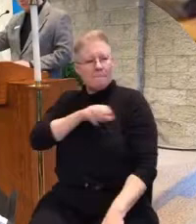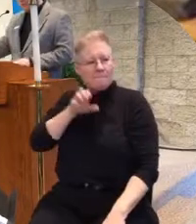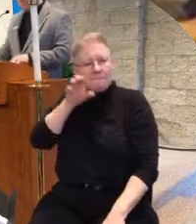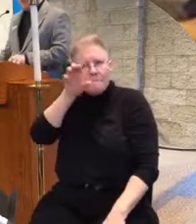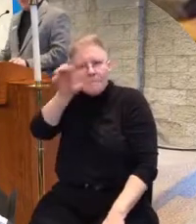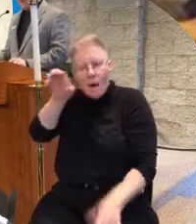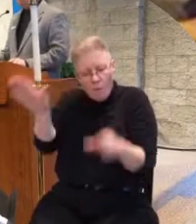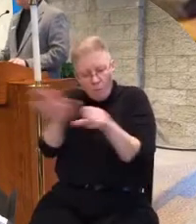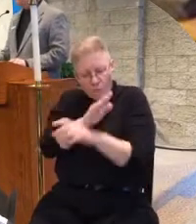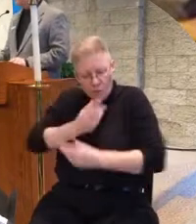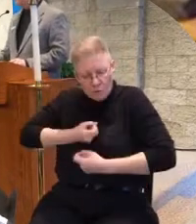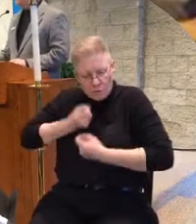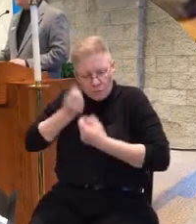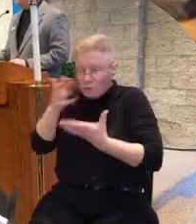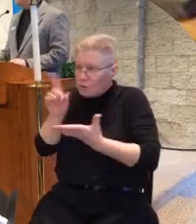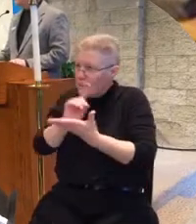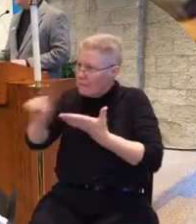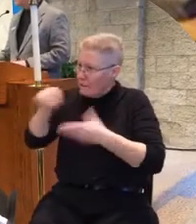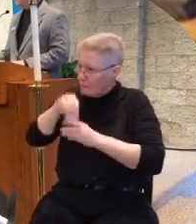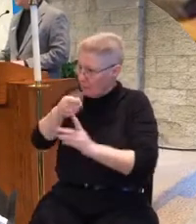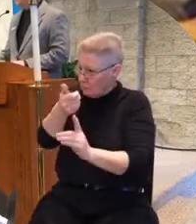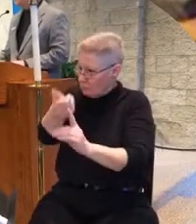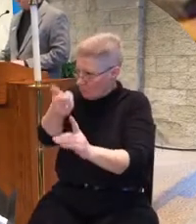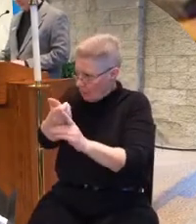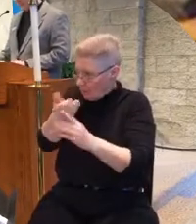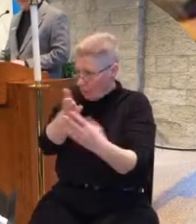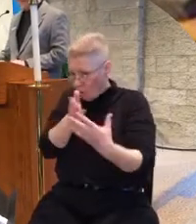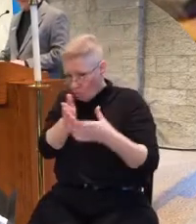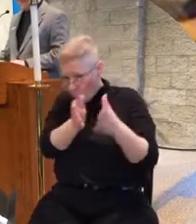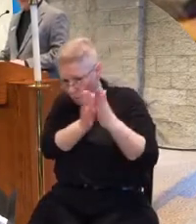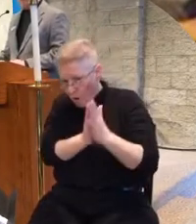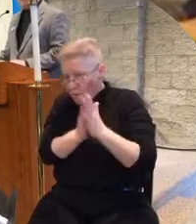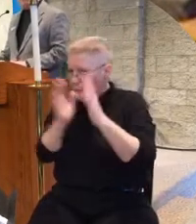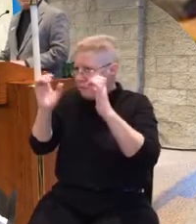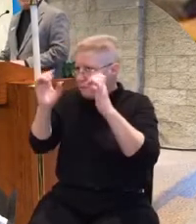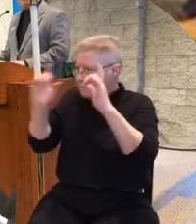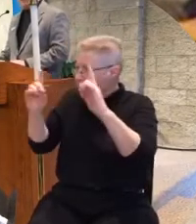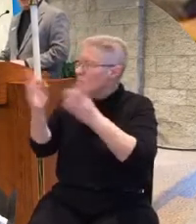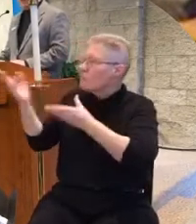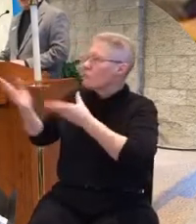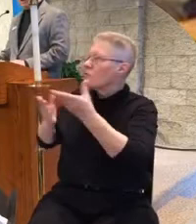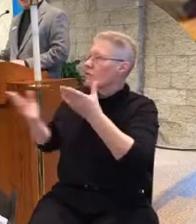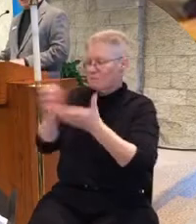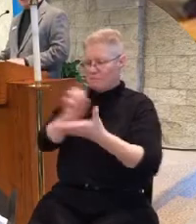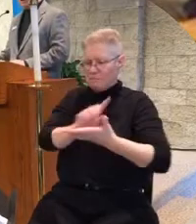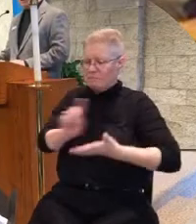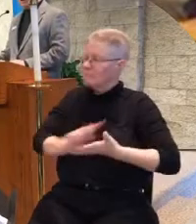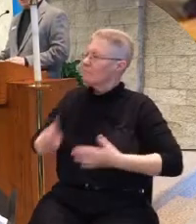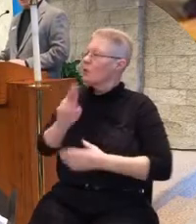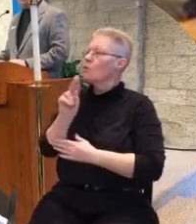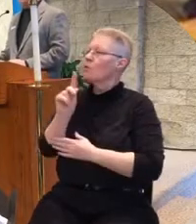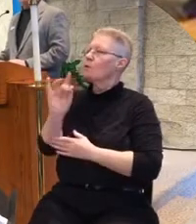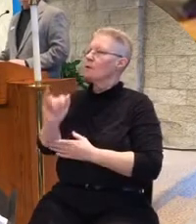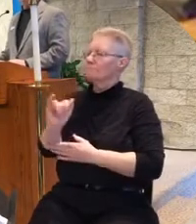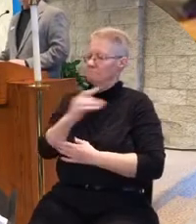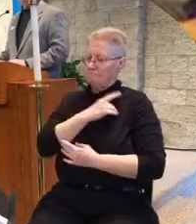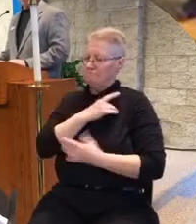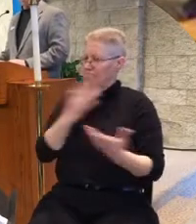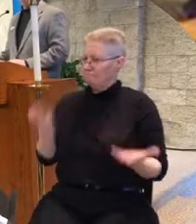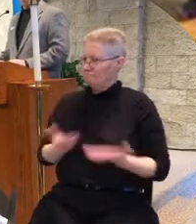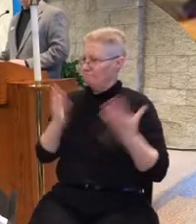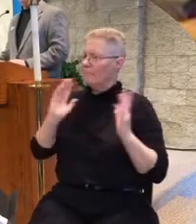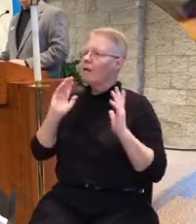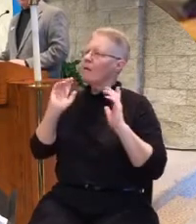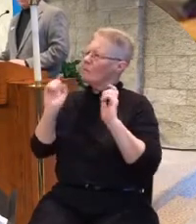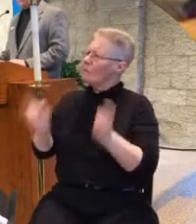you through prayer, education, and service. Every week, Unity Minneapolis provides the opportunities to continue